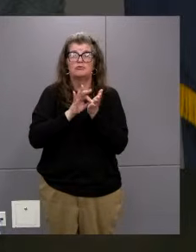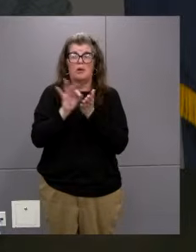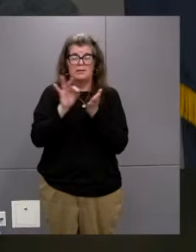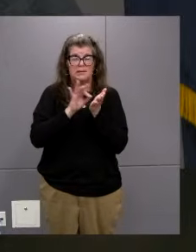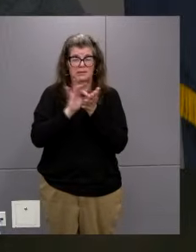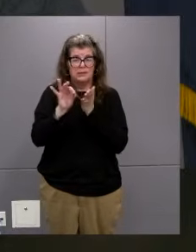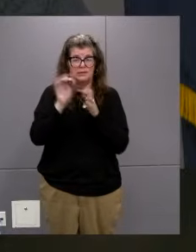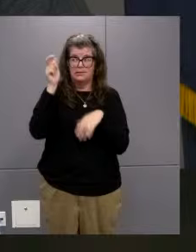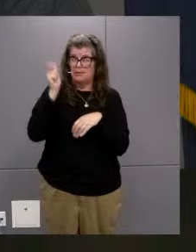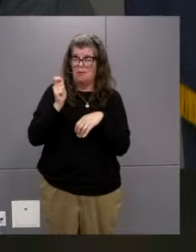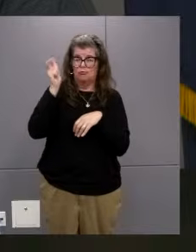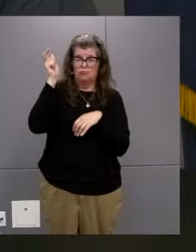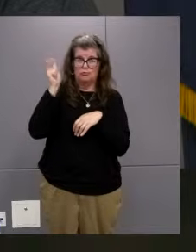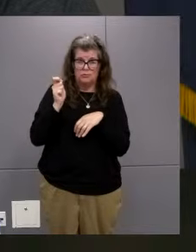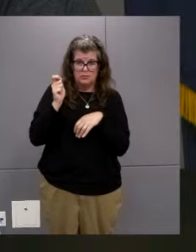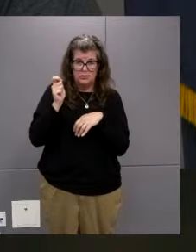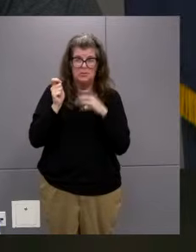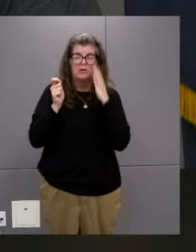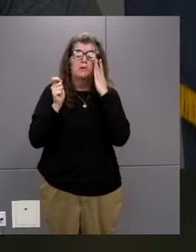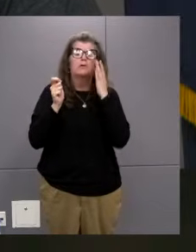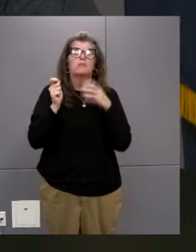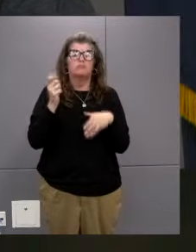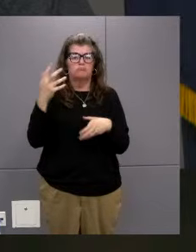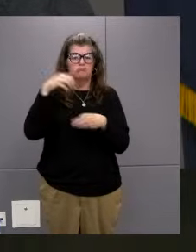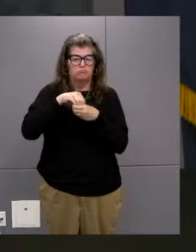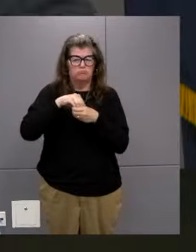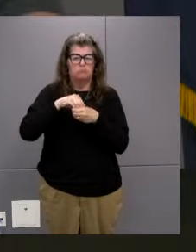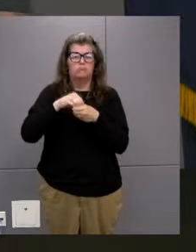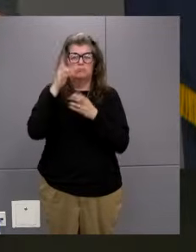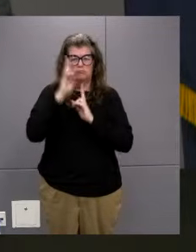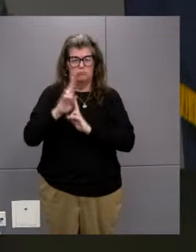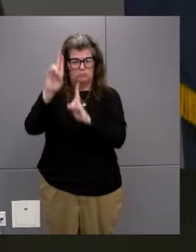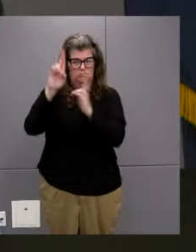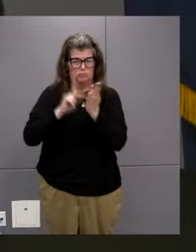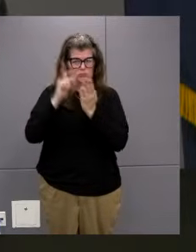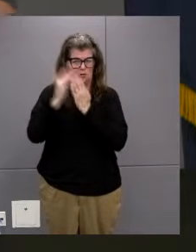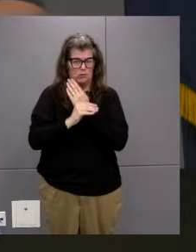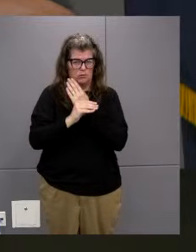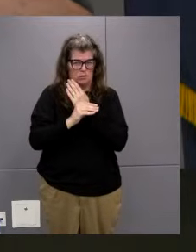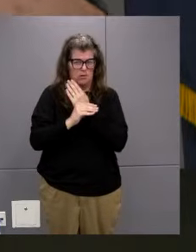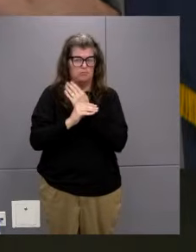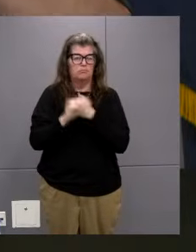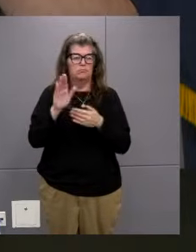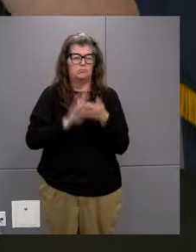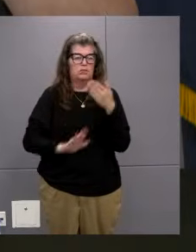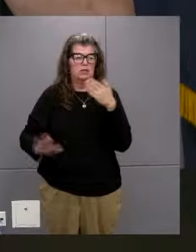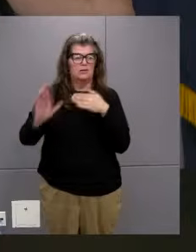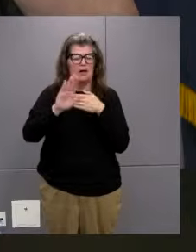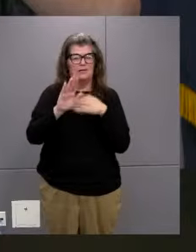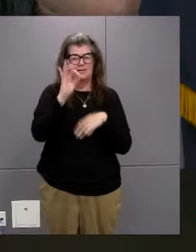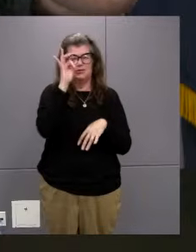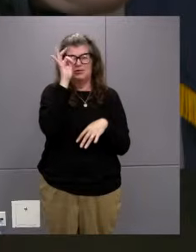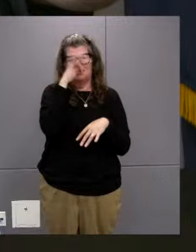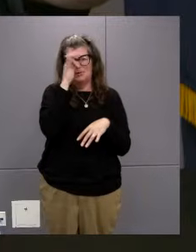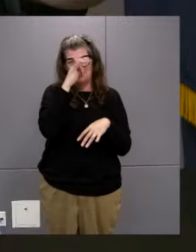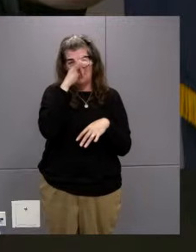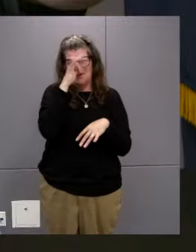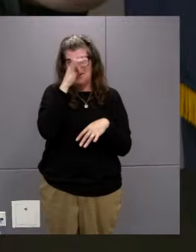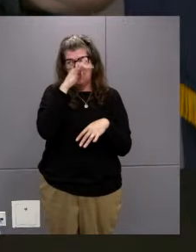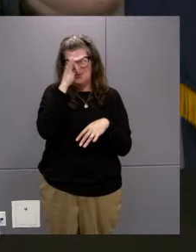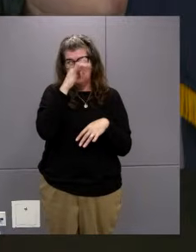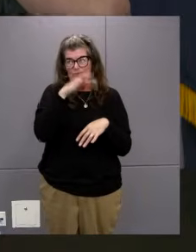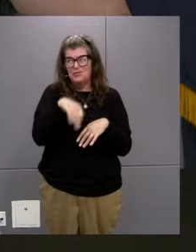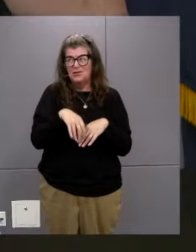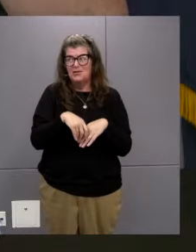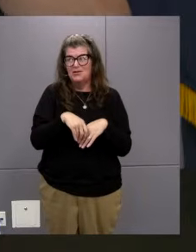honor program. During her freshman year, Lauren was part of the Honors College Clown Troupe as Beanie, and